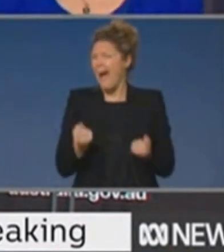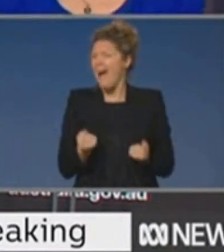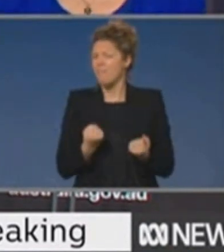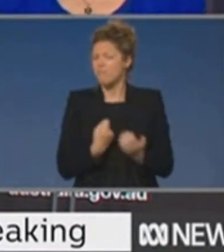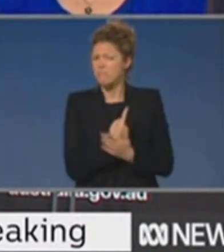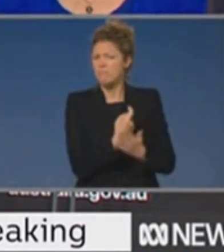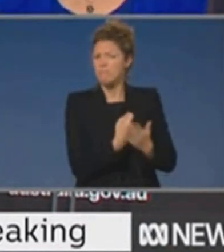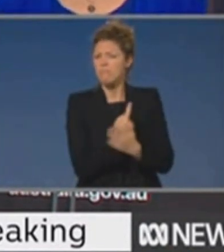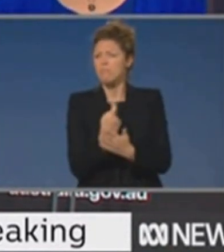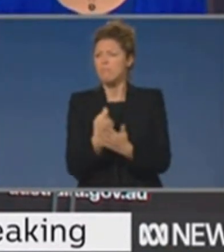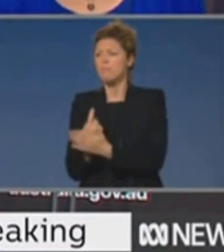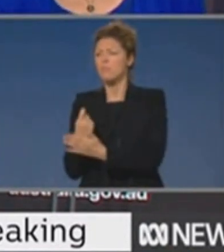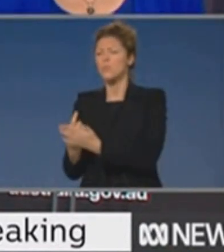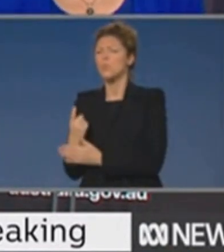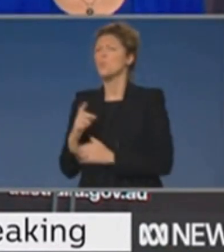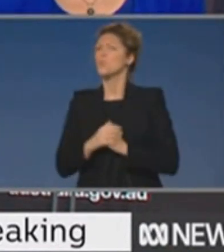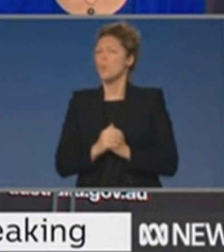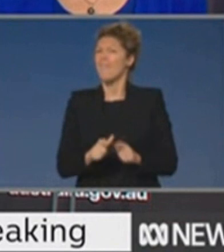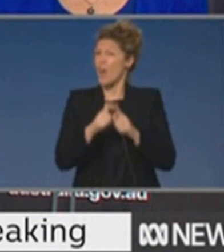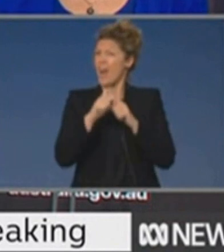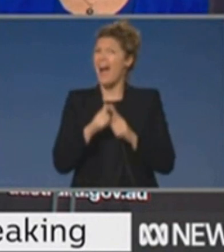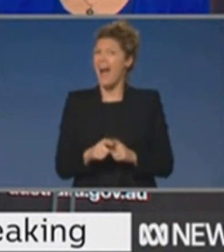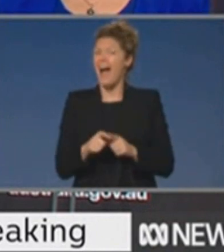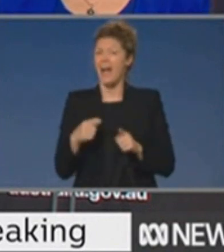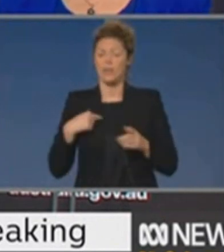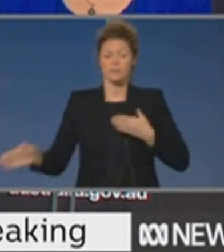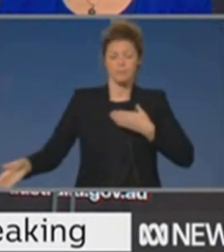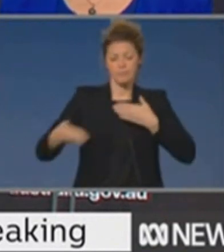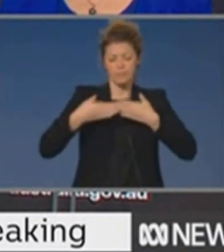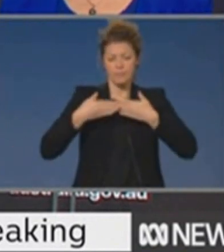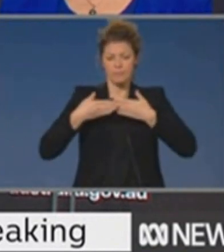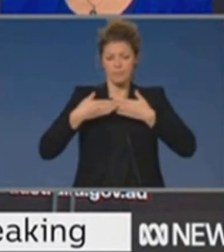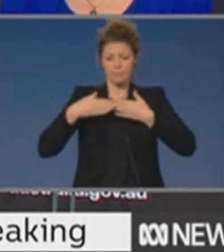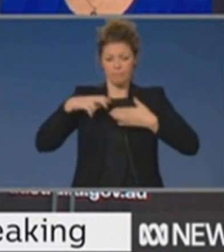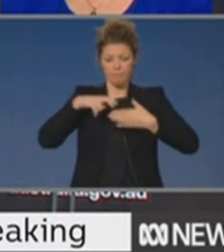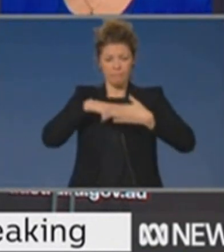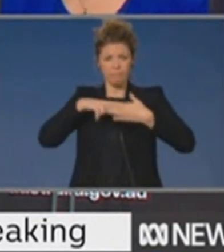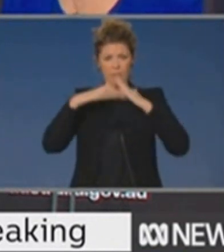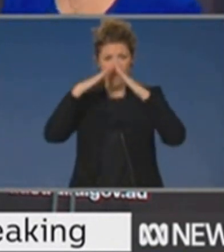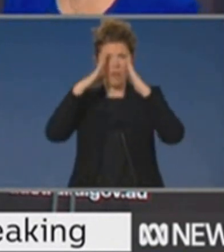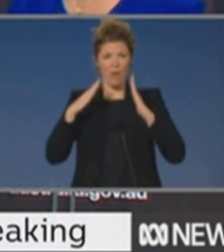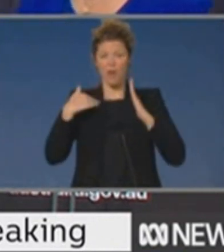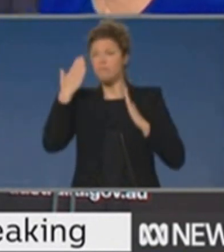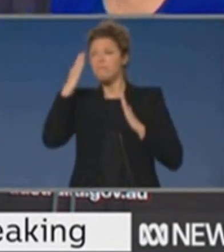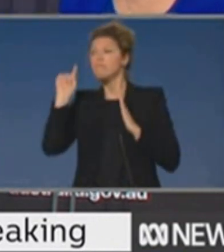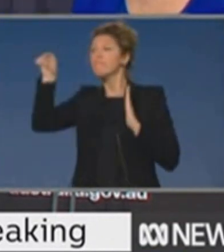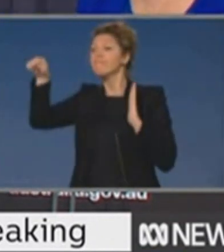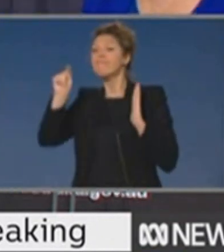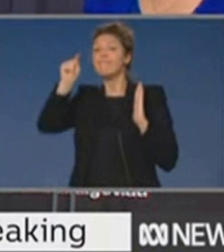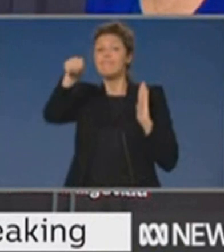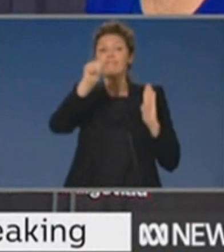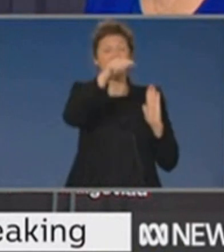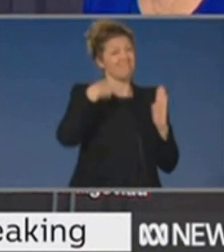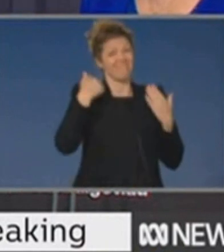said before that it is incredibly difficult to go behind closed doors to see what is happening in confined spaces. But we can